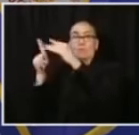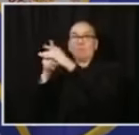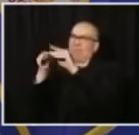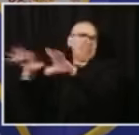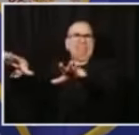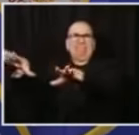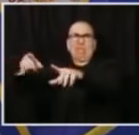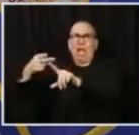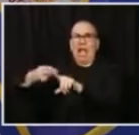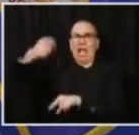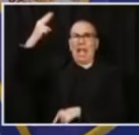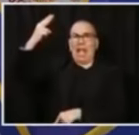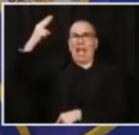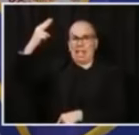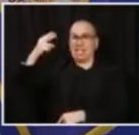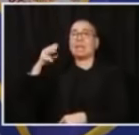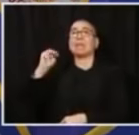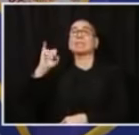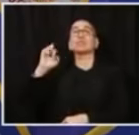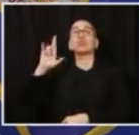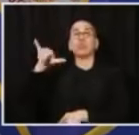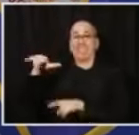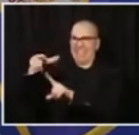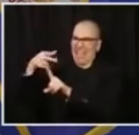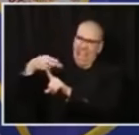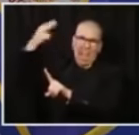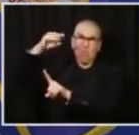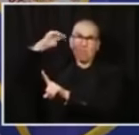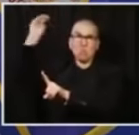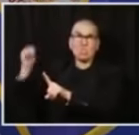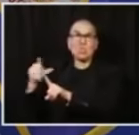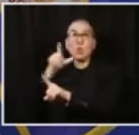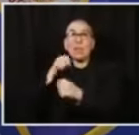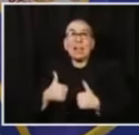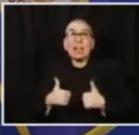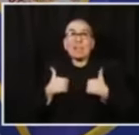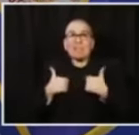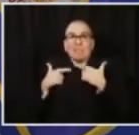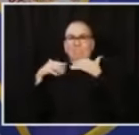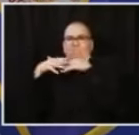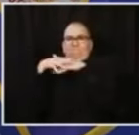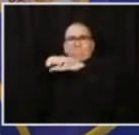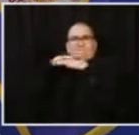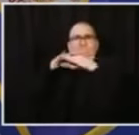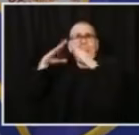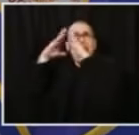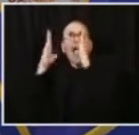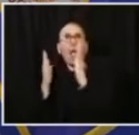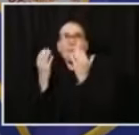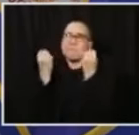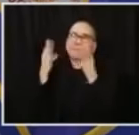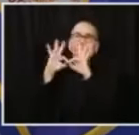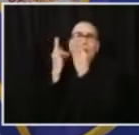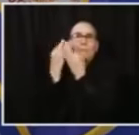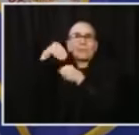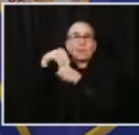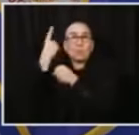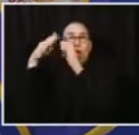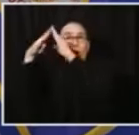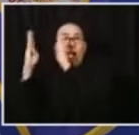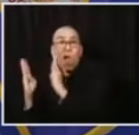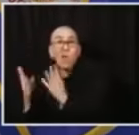and minority residents and individuals living in crowded housing conditions. We also know that areas with high